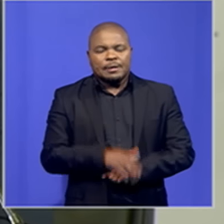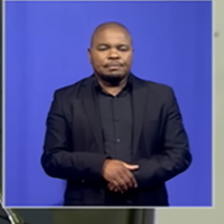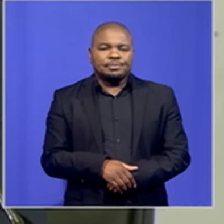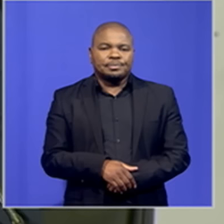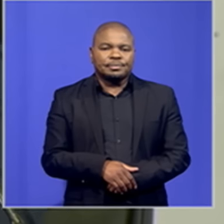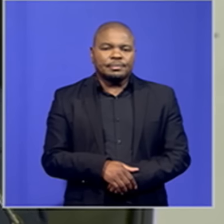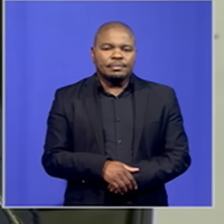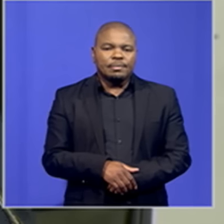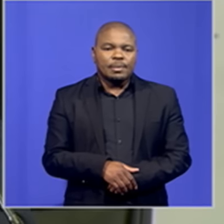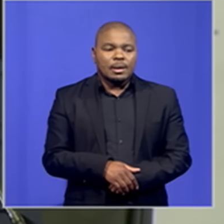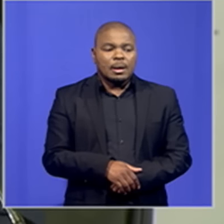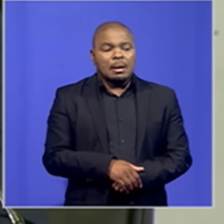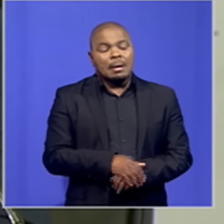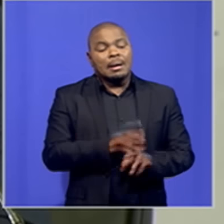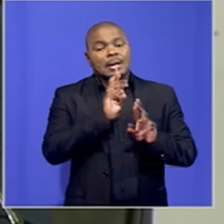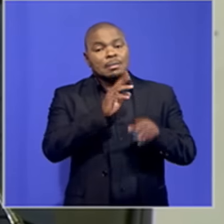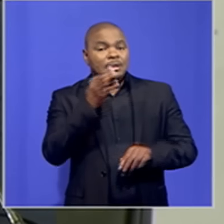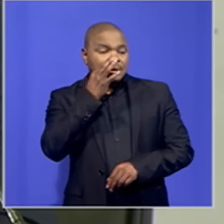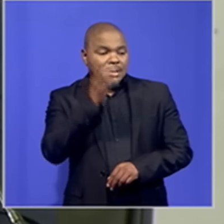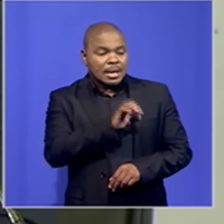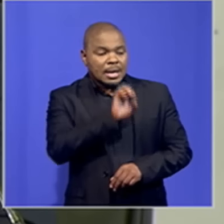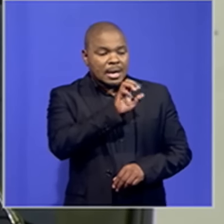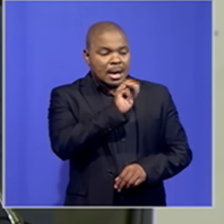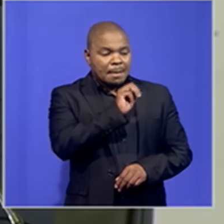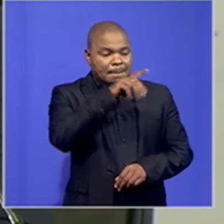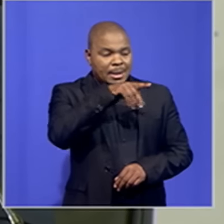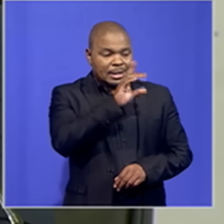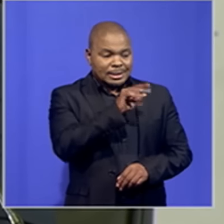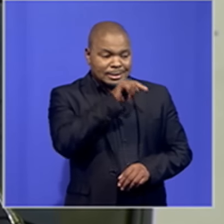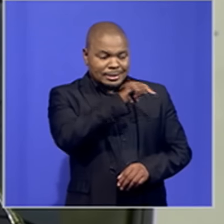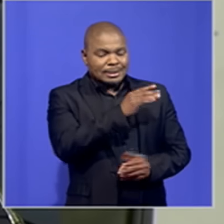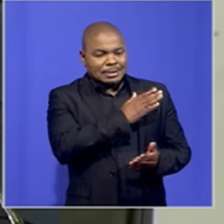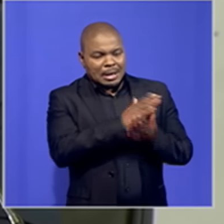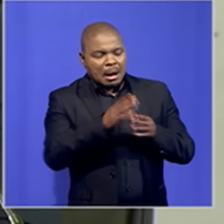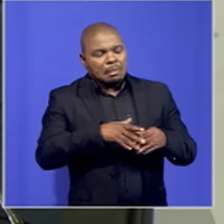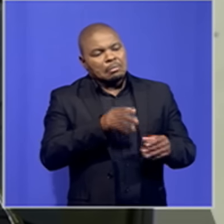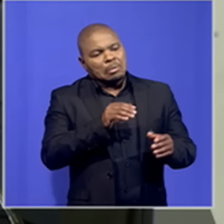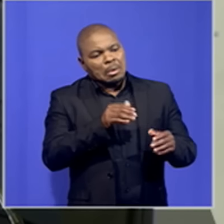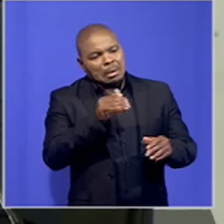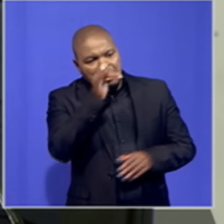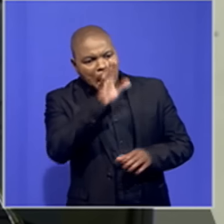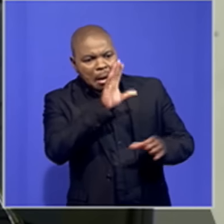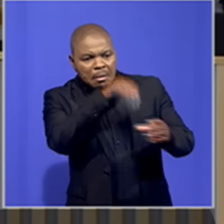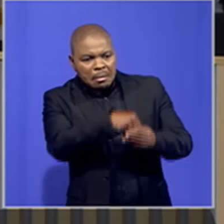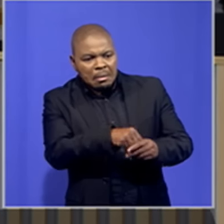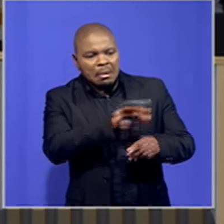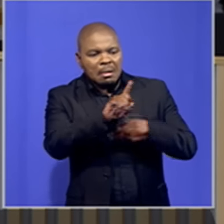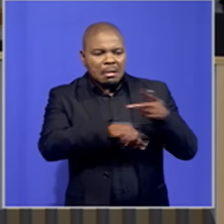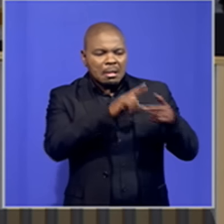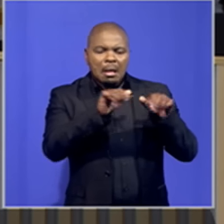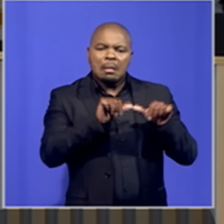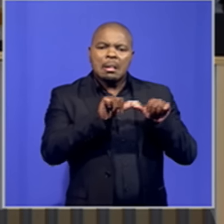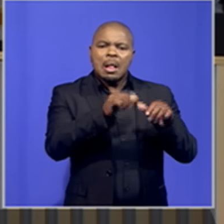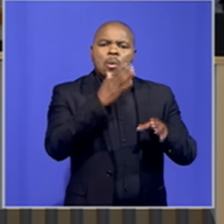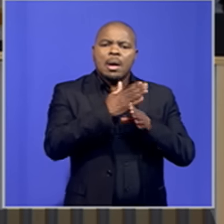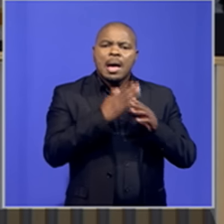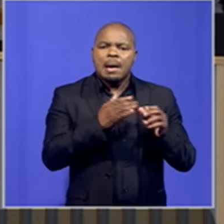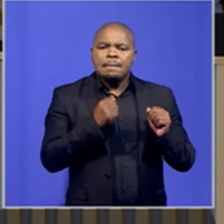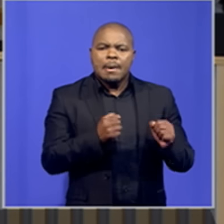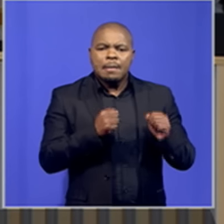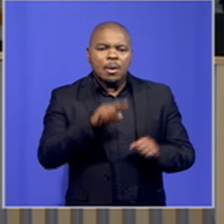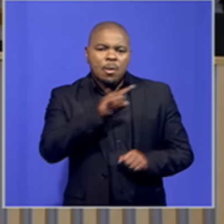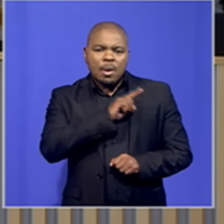Pego ya gore ditokololo tsa EMPD tse di amega mo magatong a bosenyi di kgonne go tswelela dikokometse maemo a tsone ka ntlha